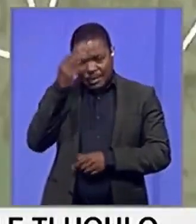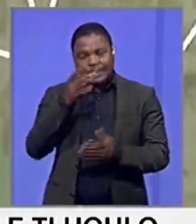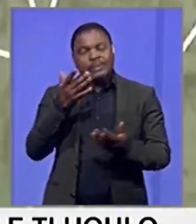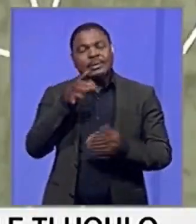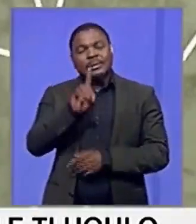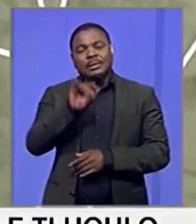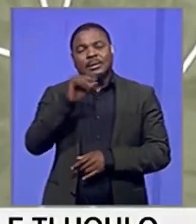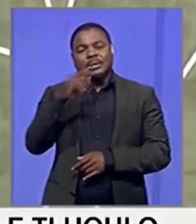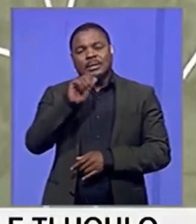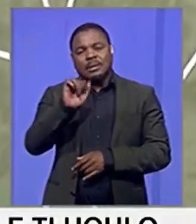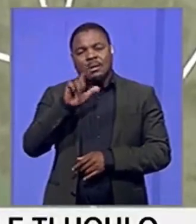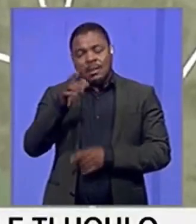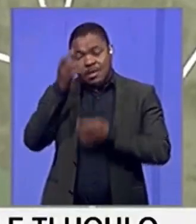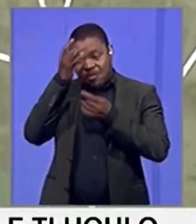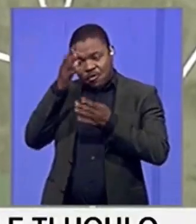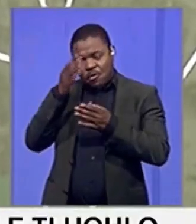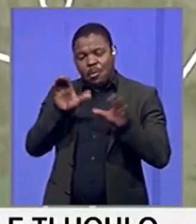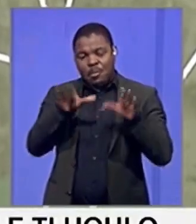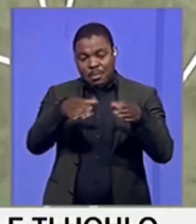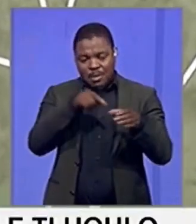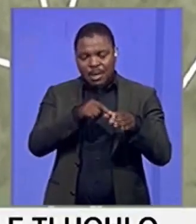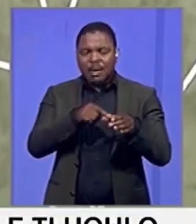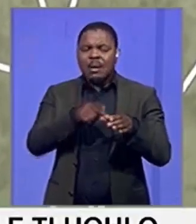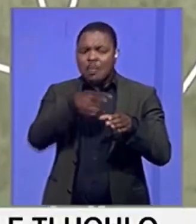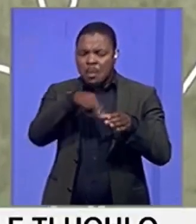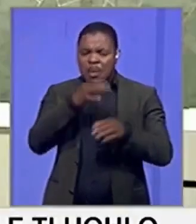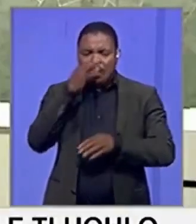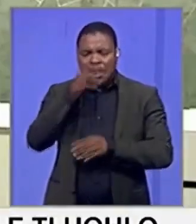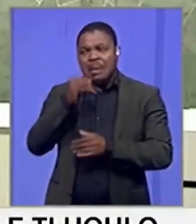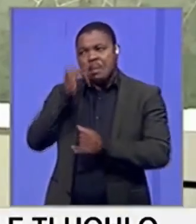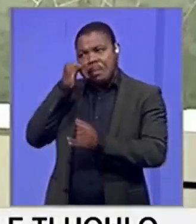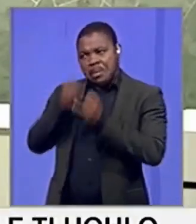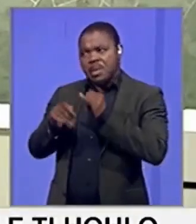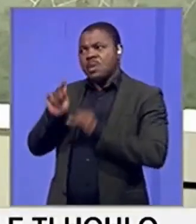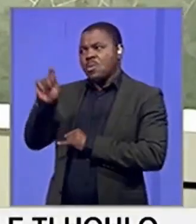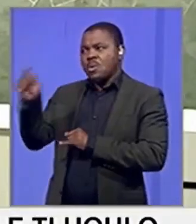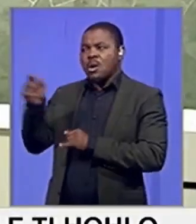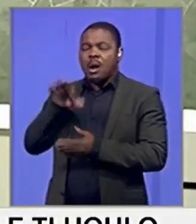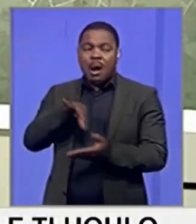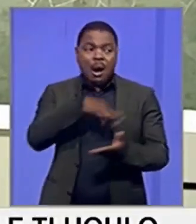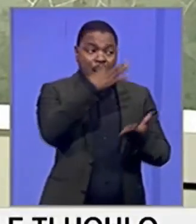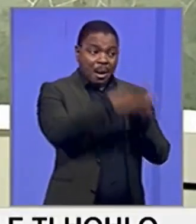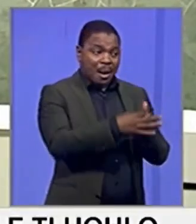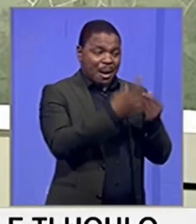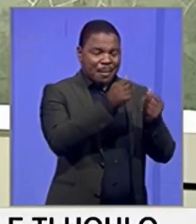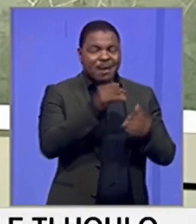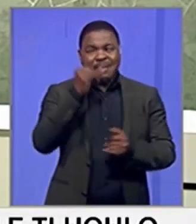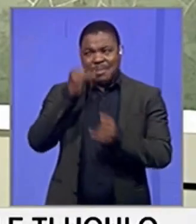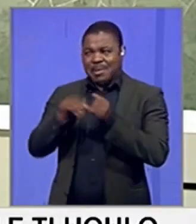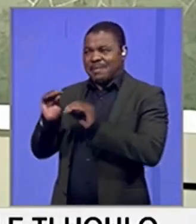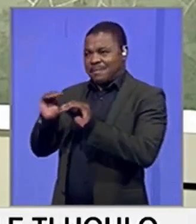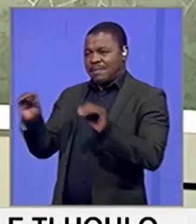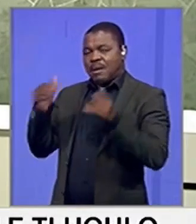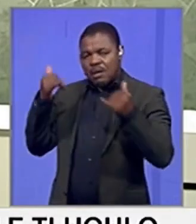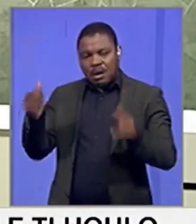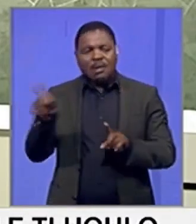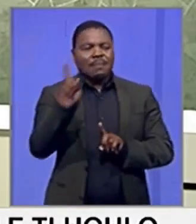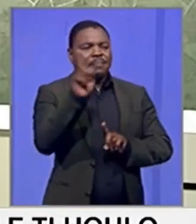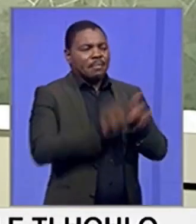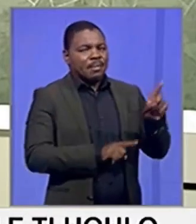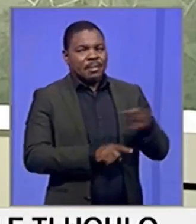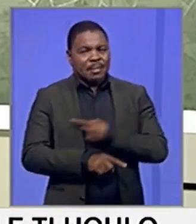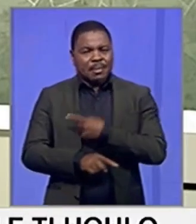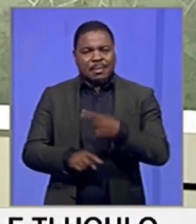Hub se re ho na le diphoso tseo batho ba di etsang ha ba etsa kopo ya ditjhelete tse etsang hore ba se